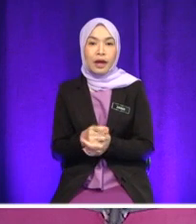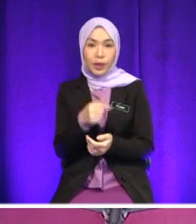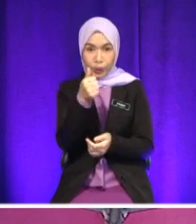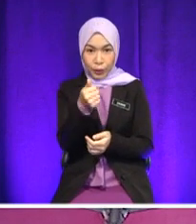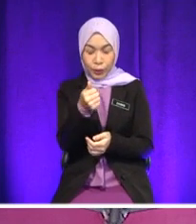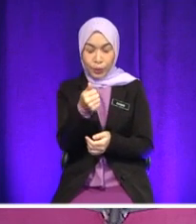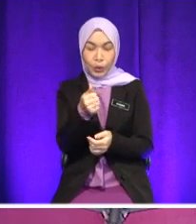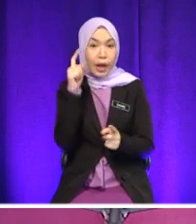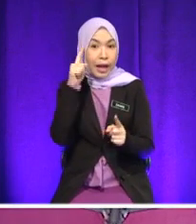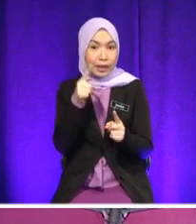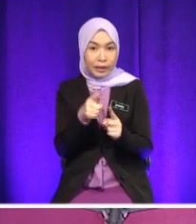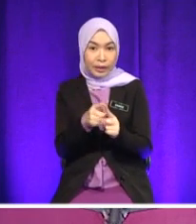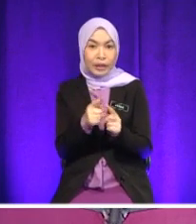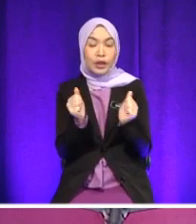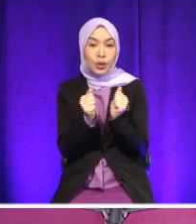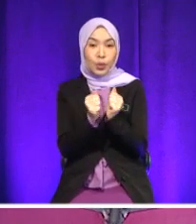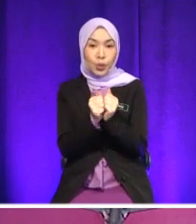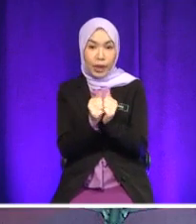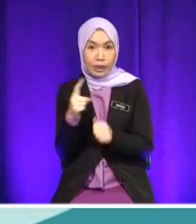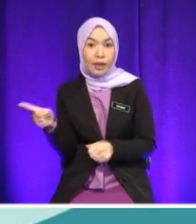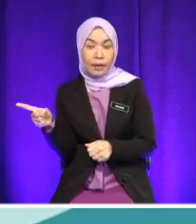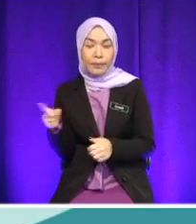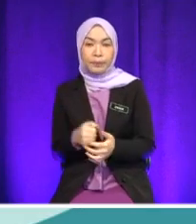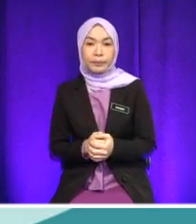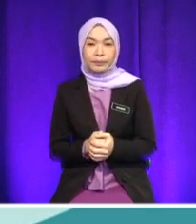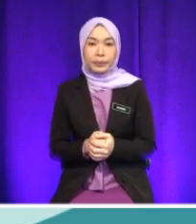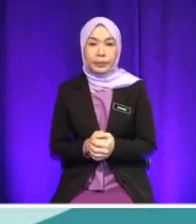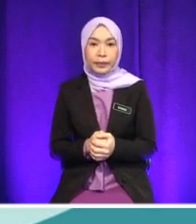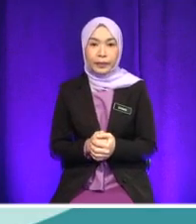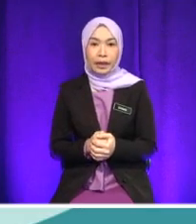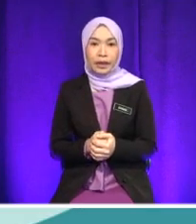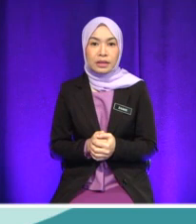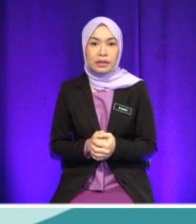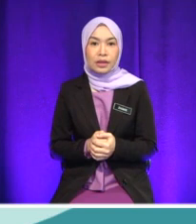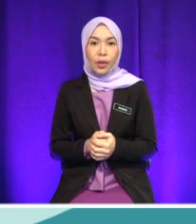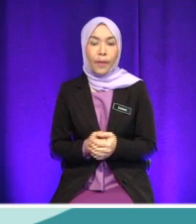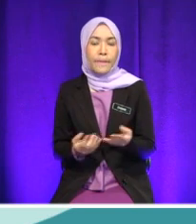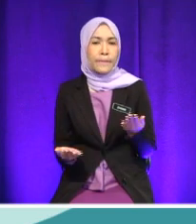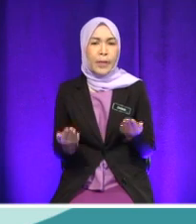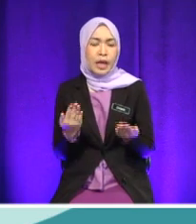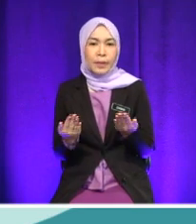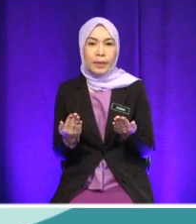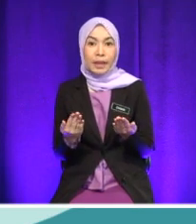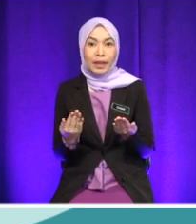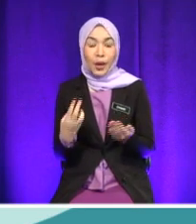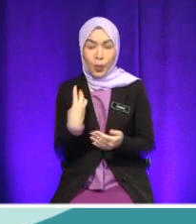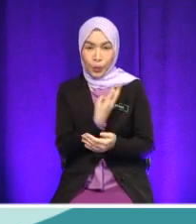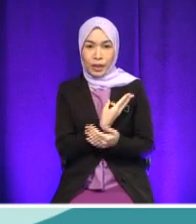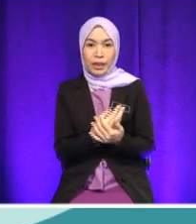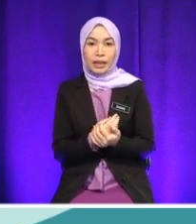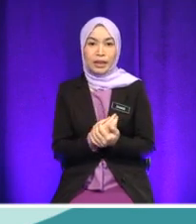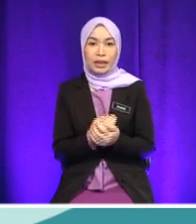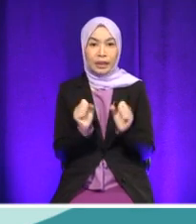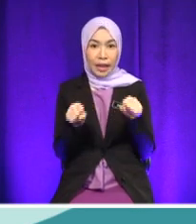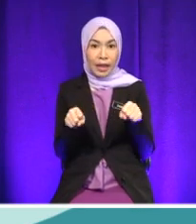with someone else, okay? If you do not agree with them, maybe you can say that I disagree or don't really agree with